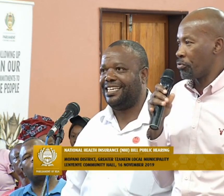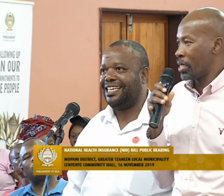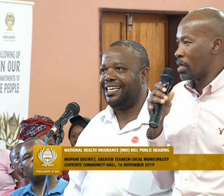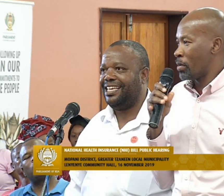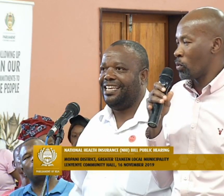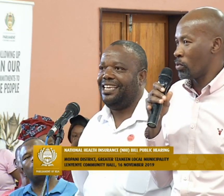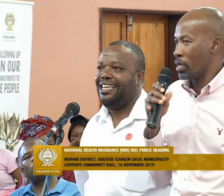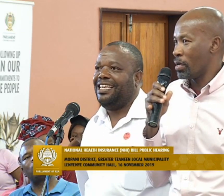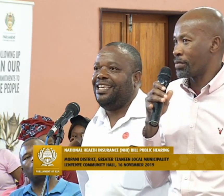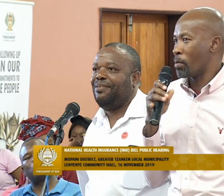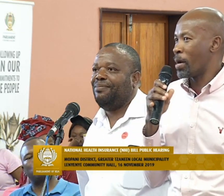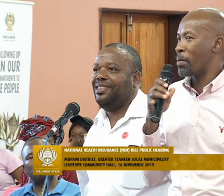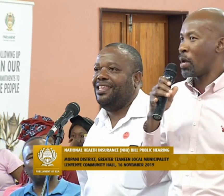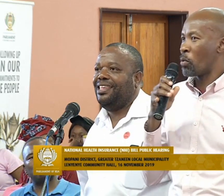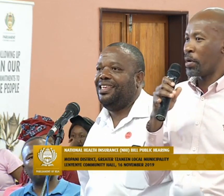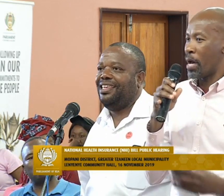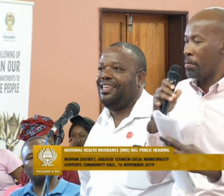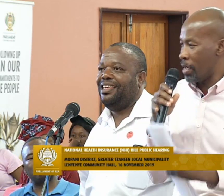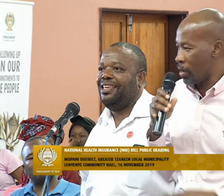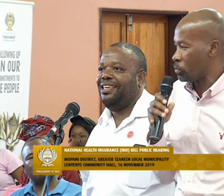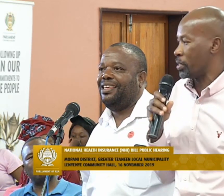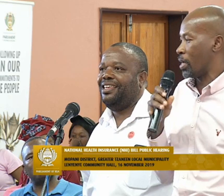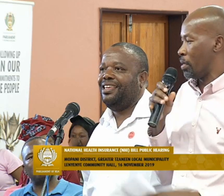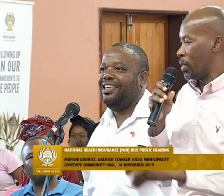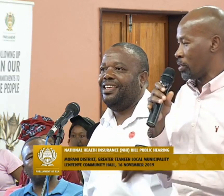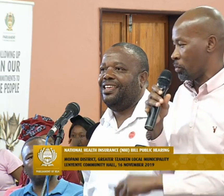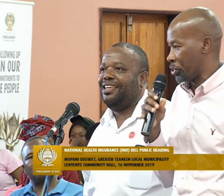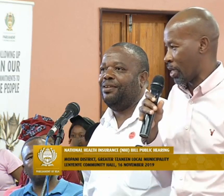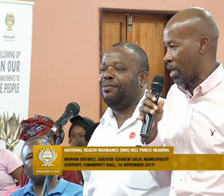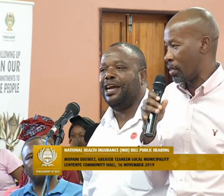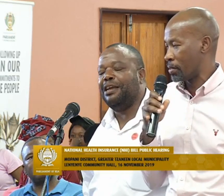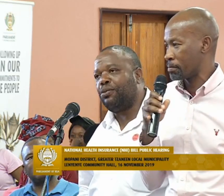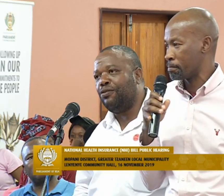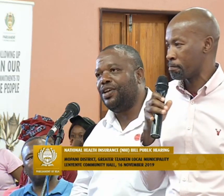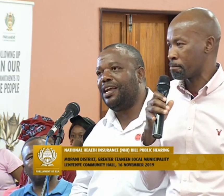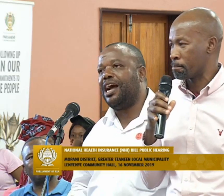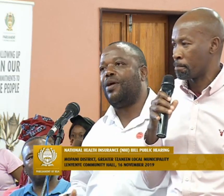still have to go there in order to access services.